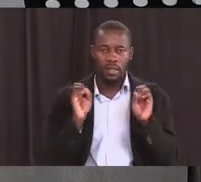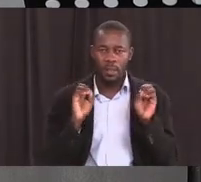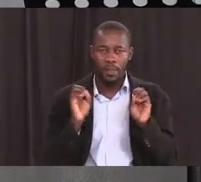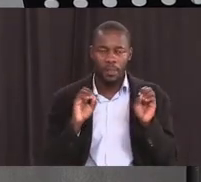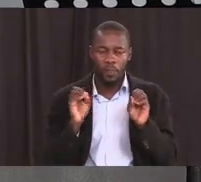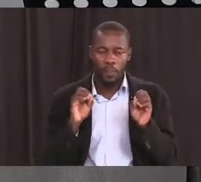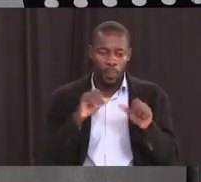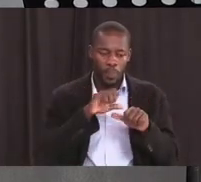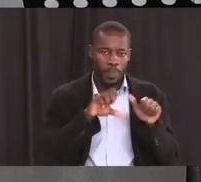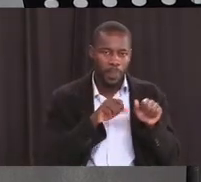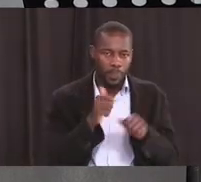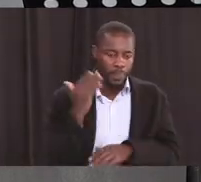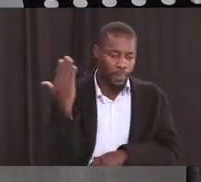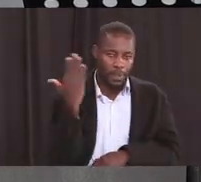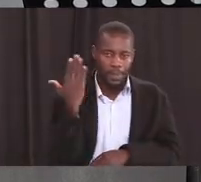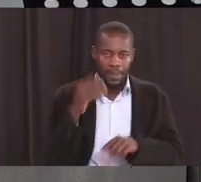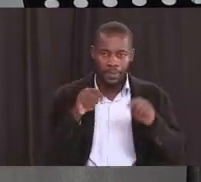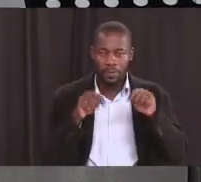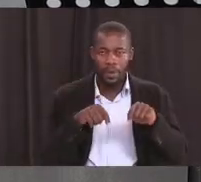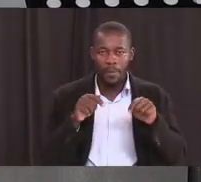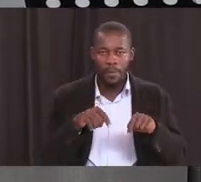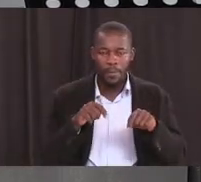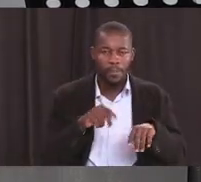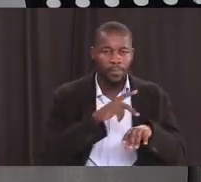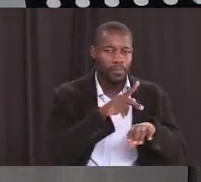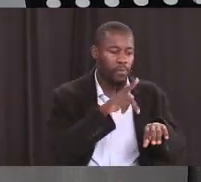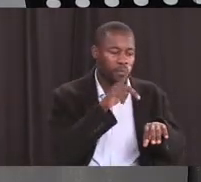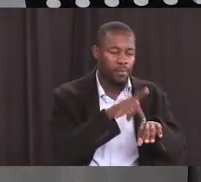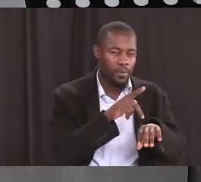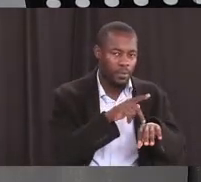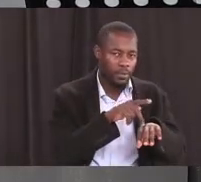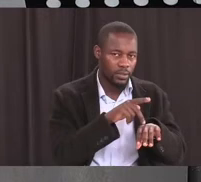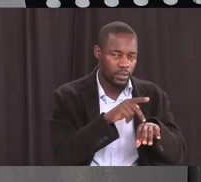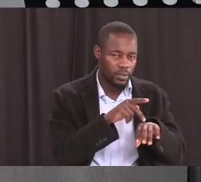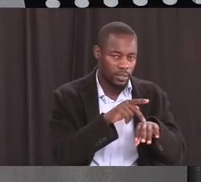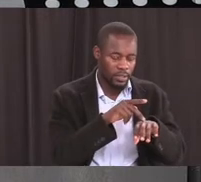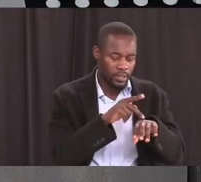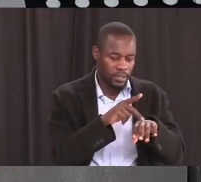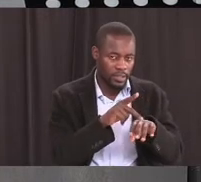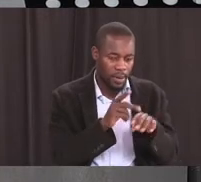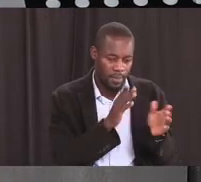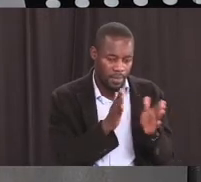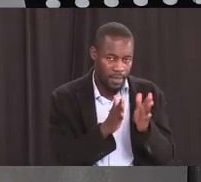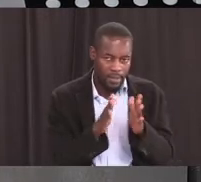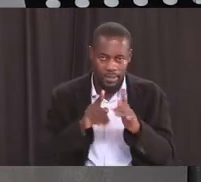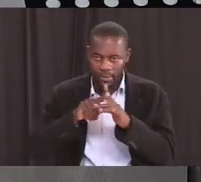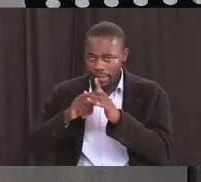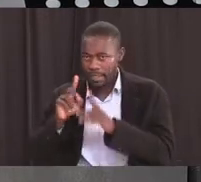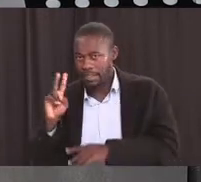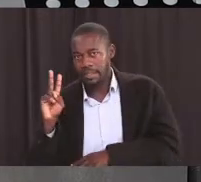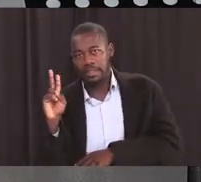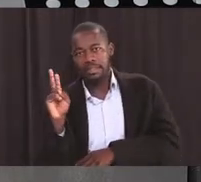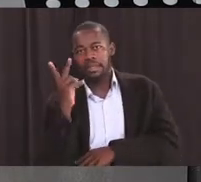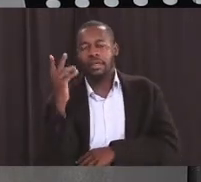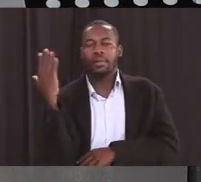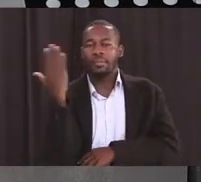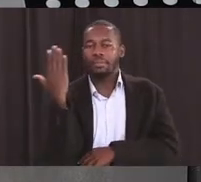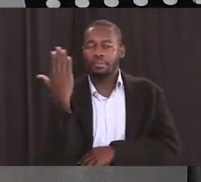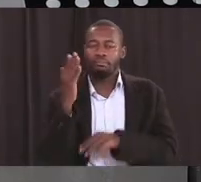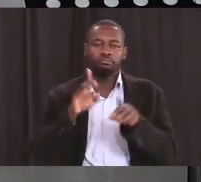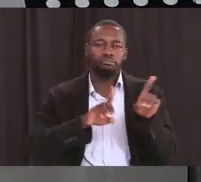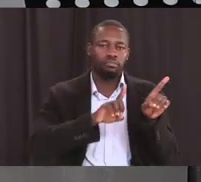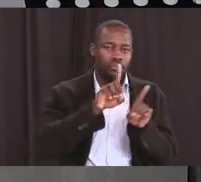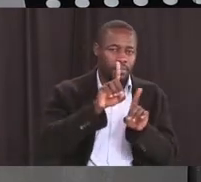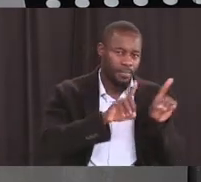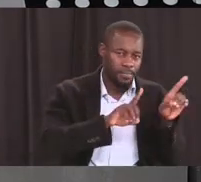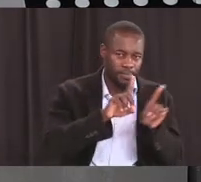sermon taken out of Acts 15, Paul wants to start this second missionary journey, but he and Barnabas get in a